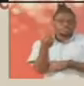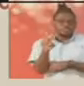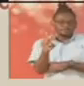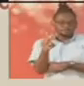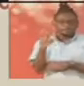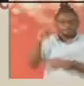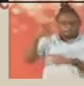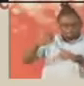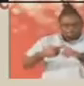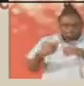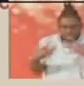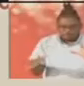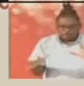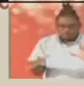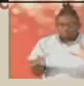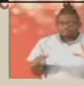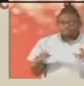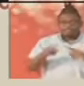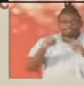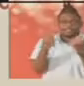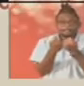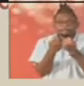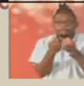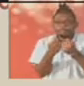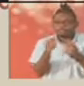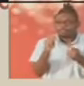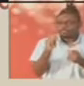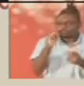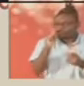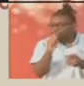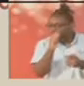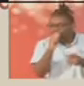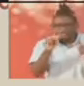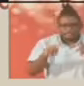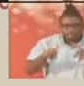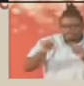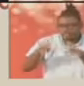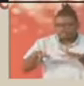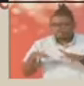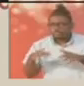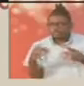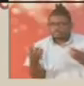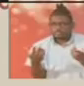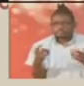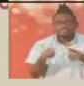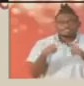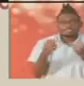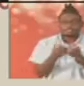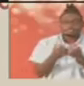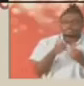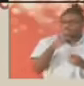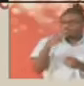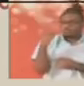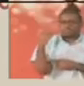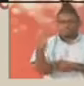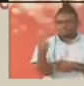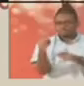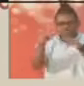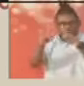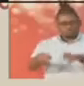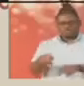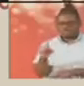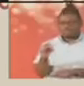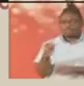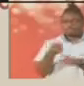out to people's homes, swabbing teams facilitating drive-by swabbing, and not one member of my swabbing